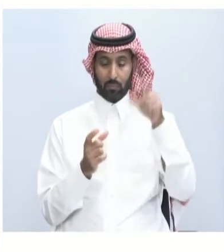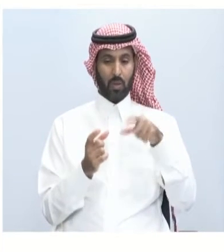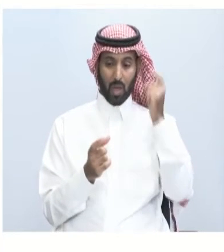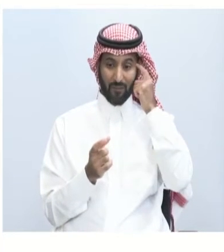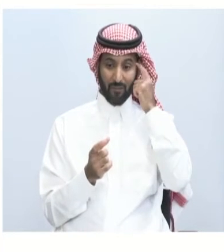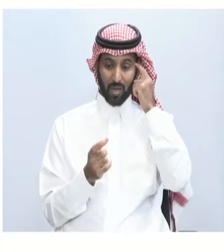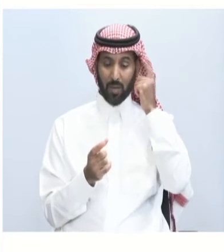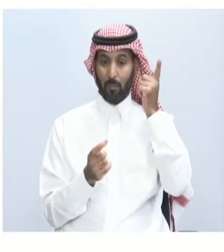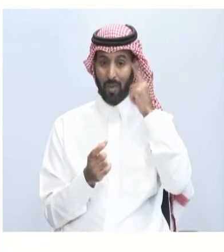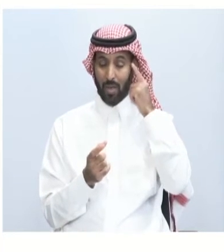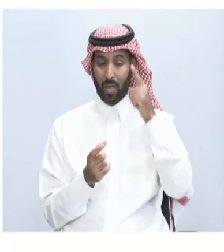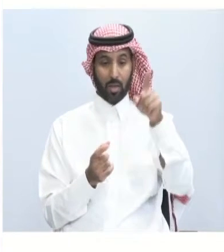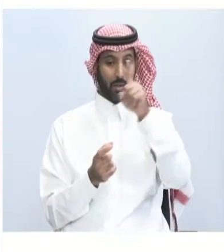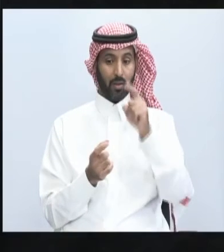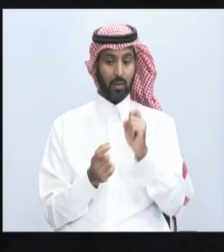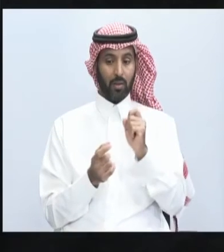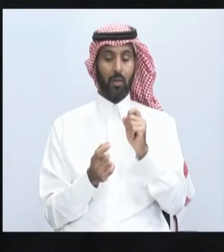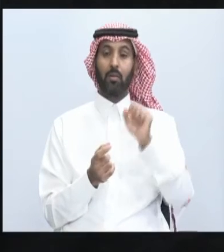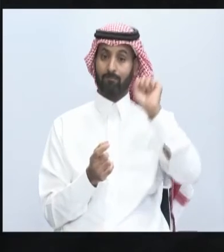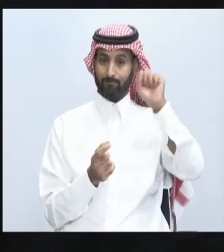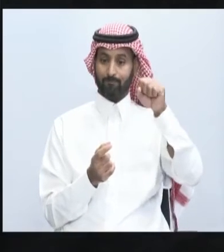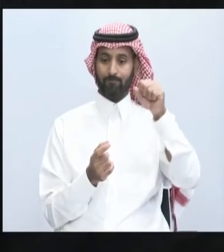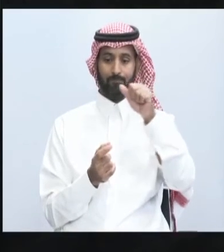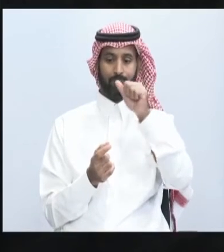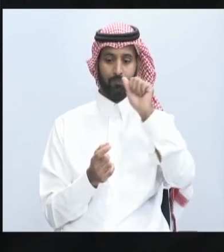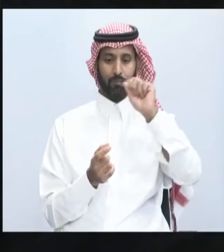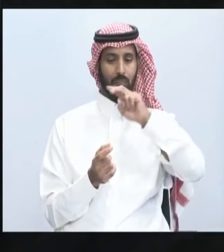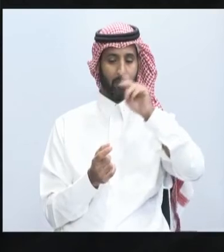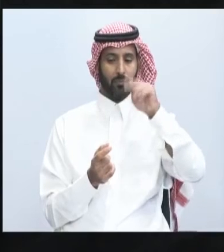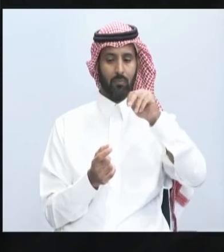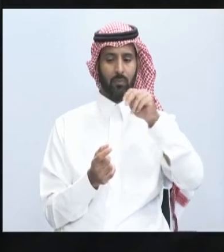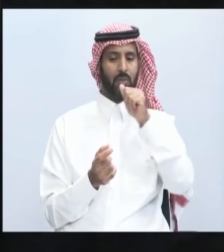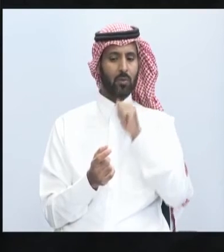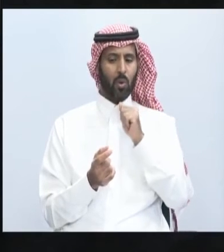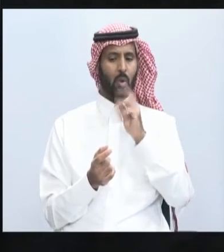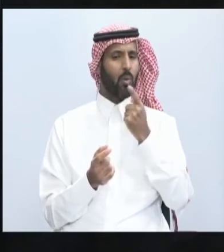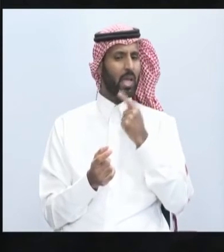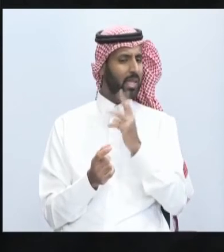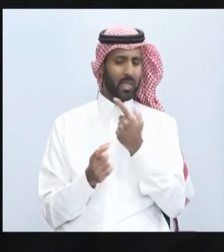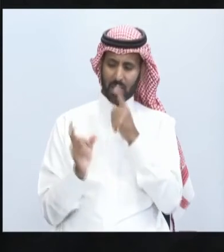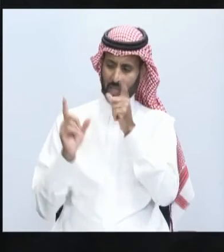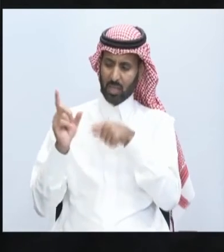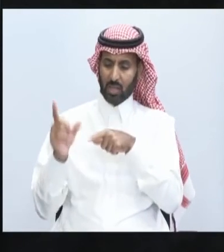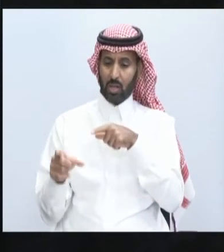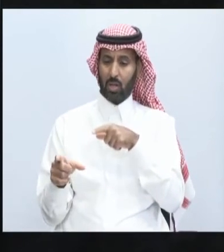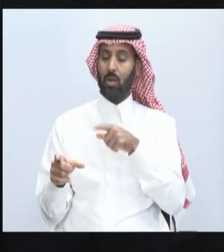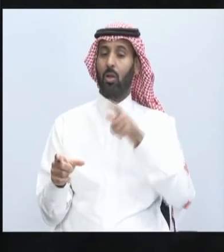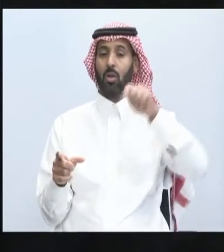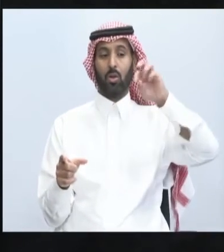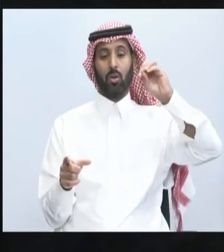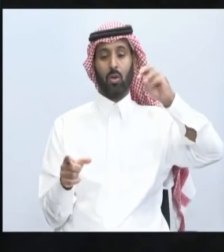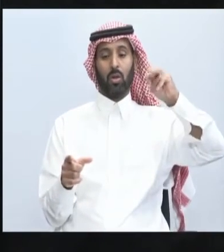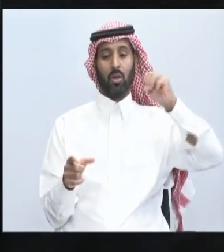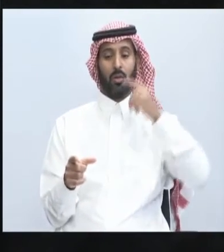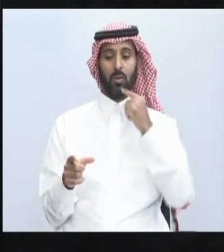questions. So here we're going to answer yes or no about what Tom says. And you remember who Tom is.